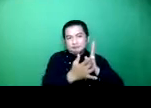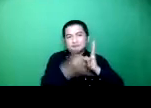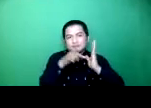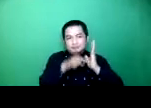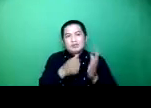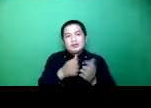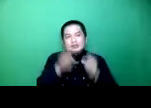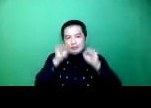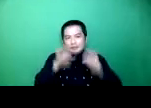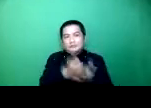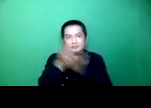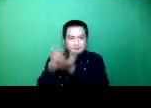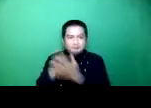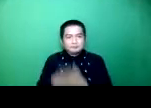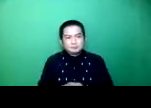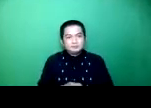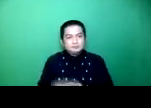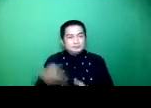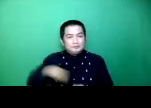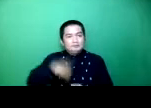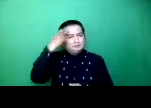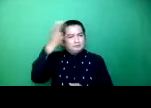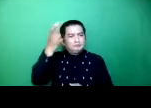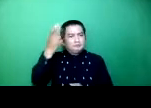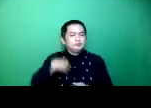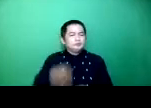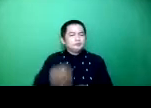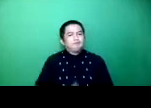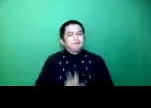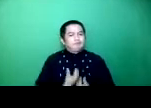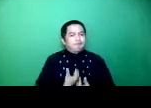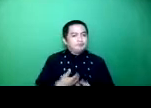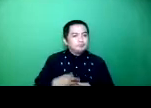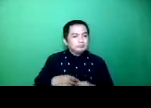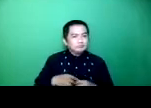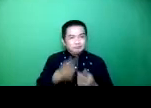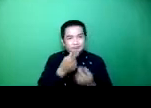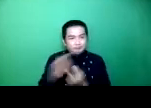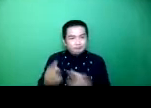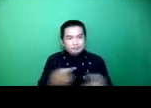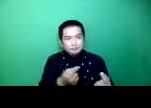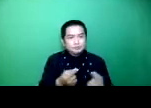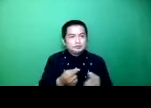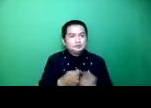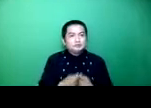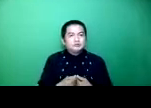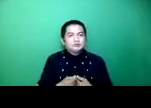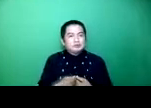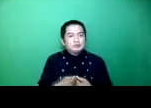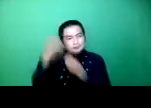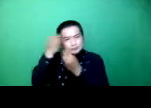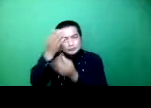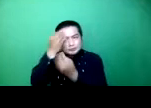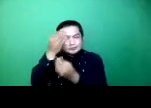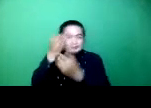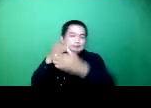want you to take a moment and realize that this simple desire to do things, to know things, to access information, access video